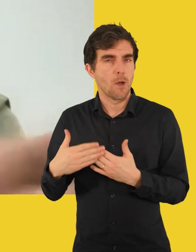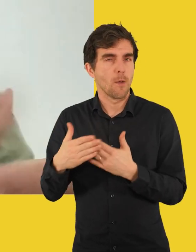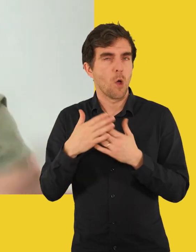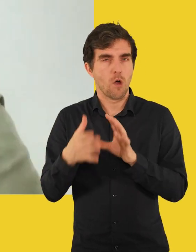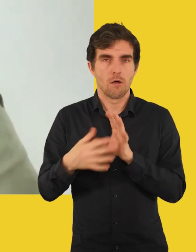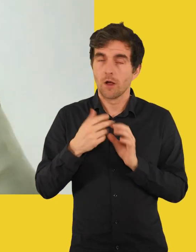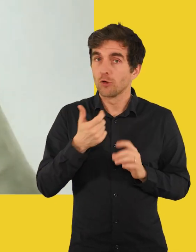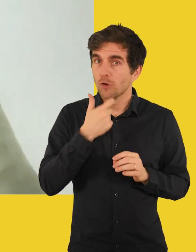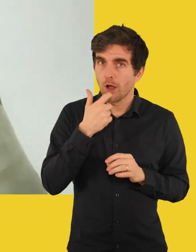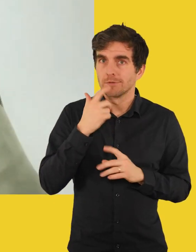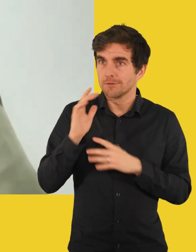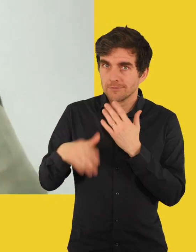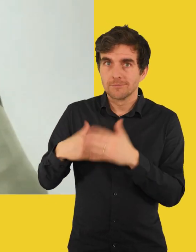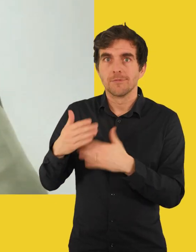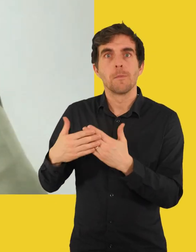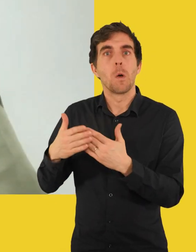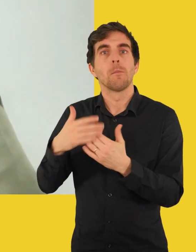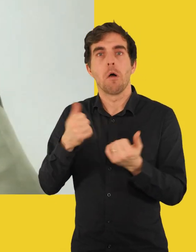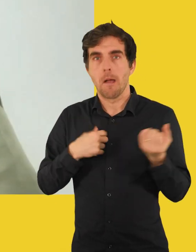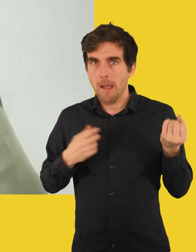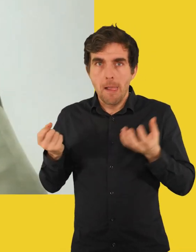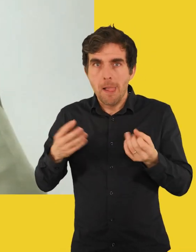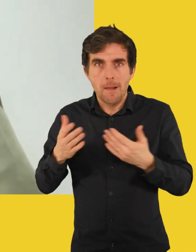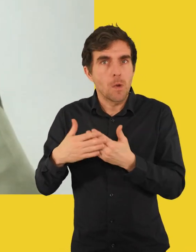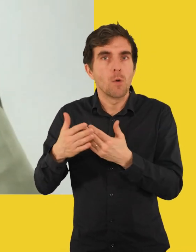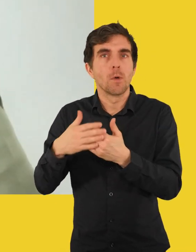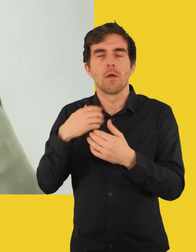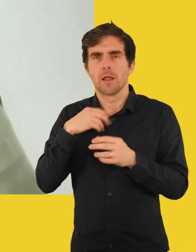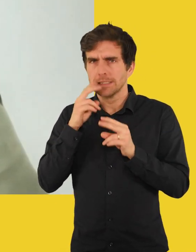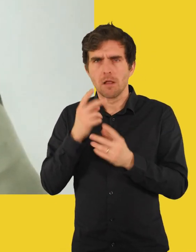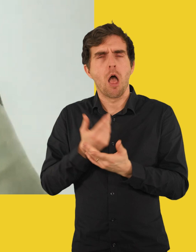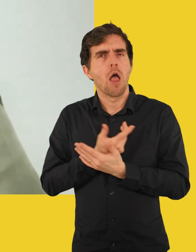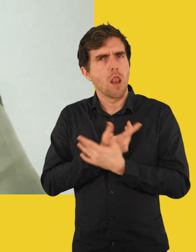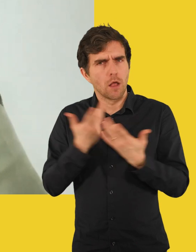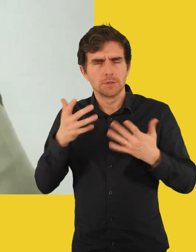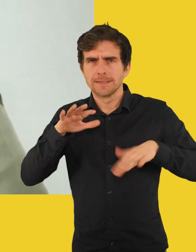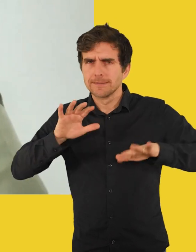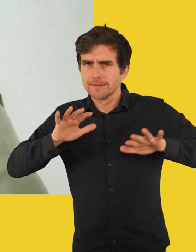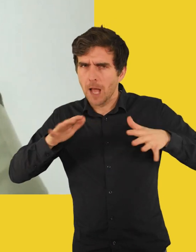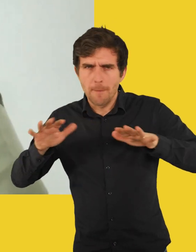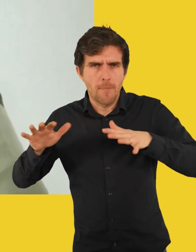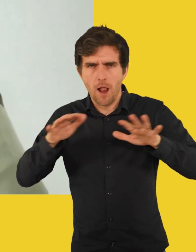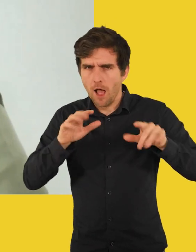getting into the donut further as they grow, right? And